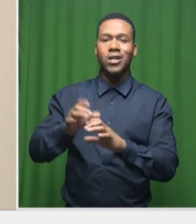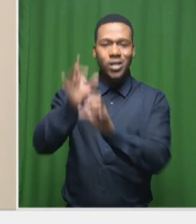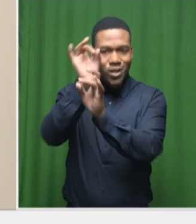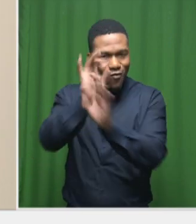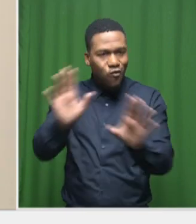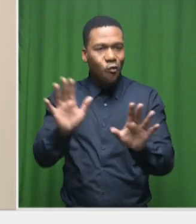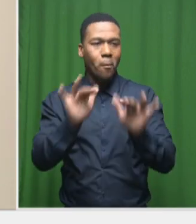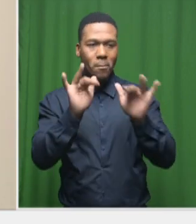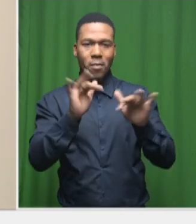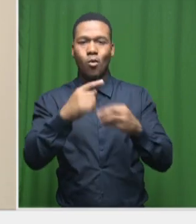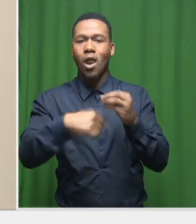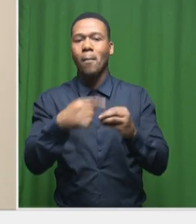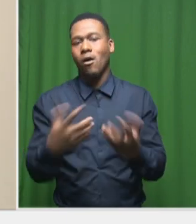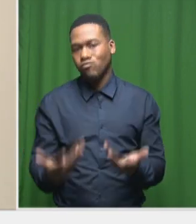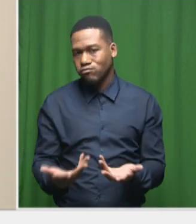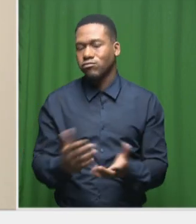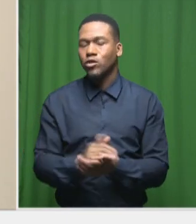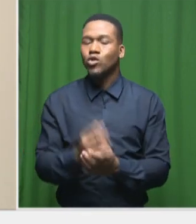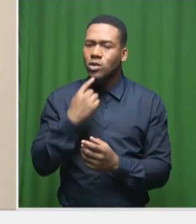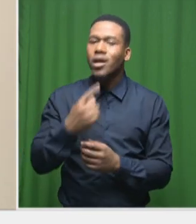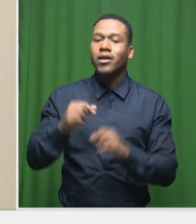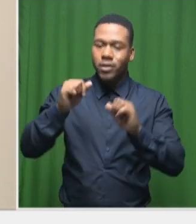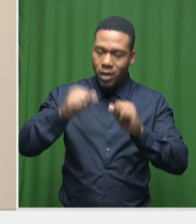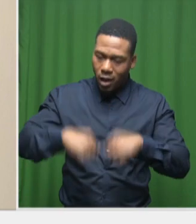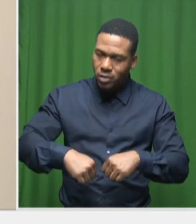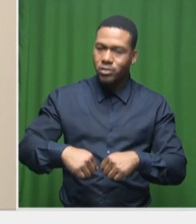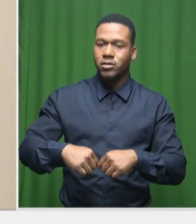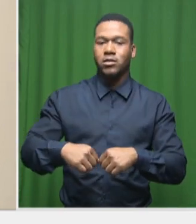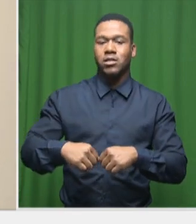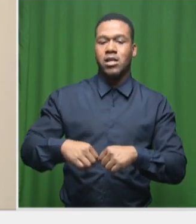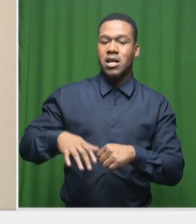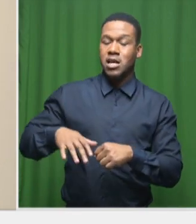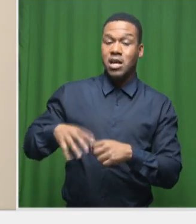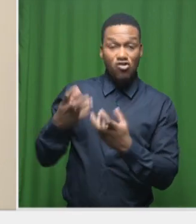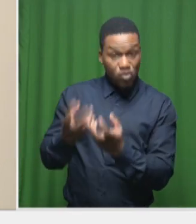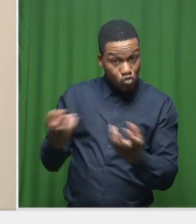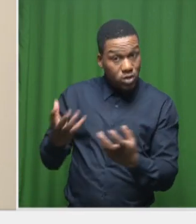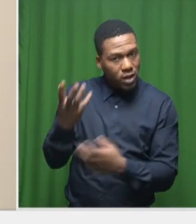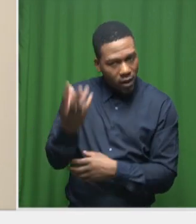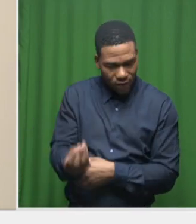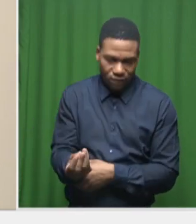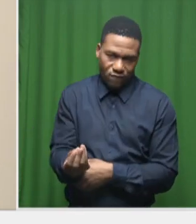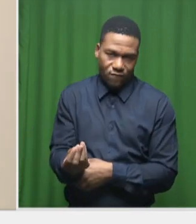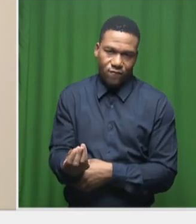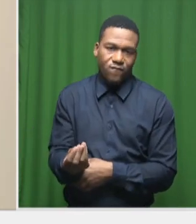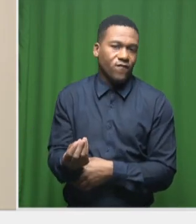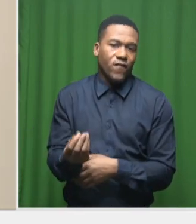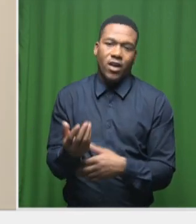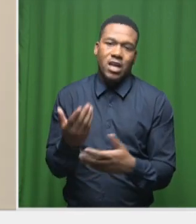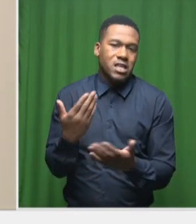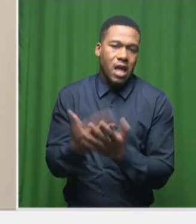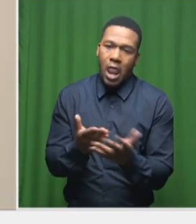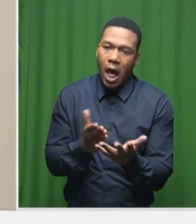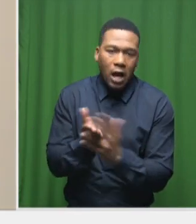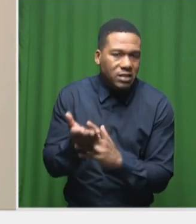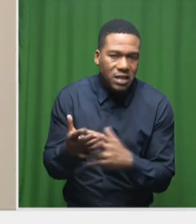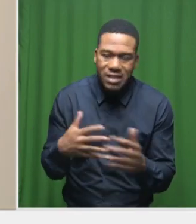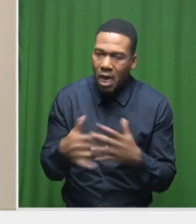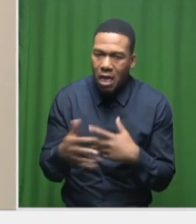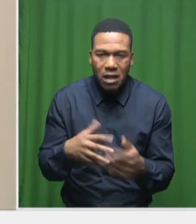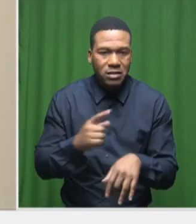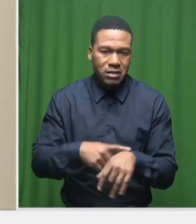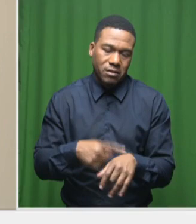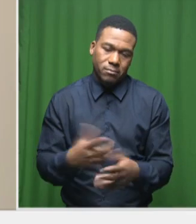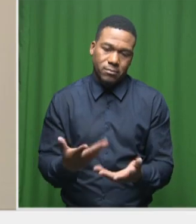South Africa, to the industry, to say we have all these facilities that are available and accessible to the